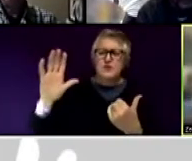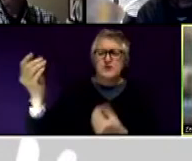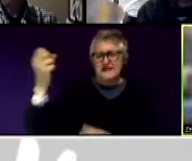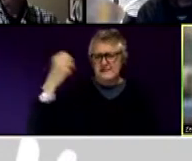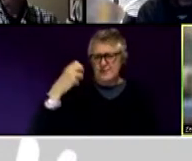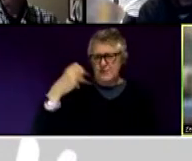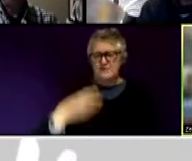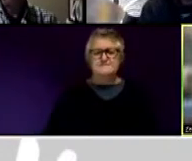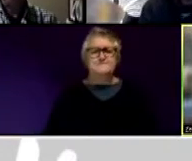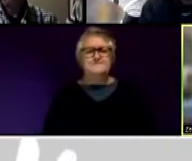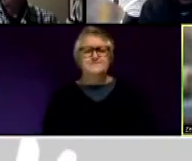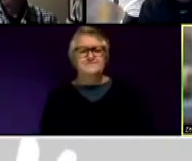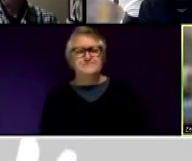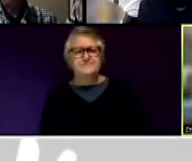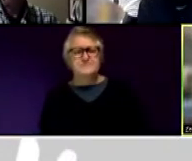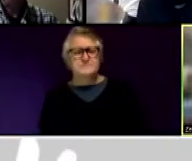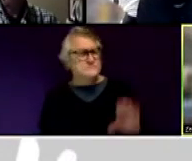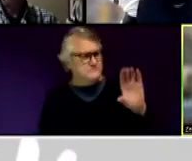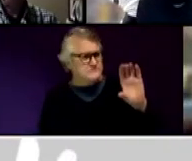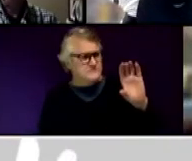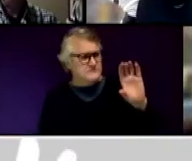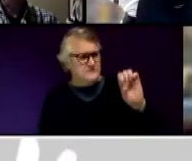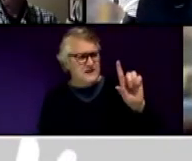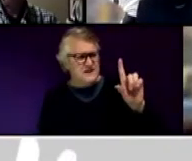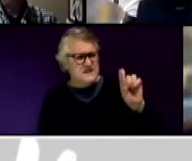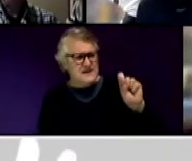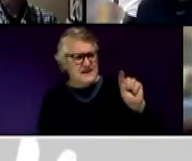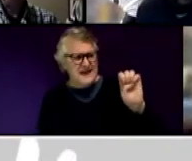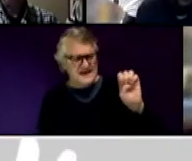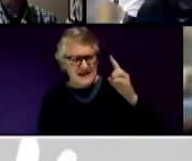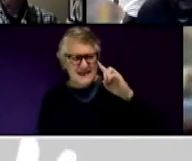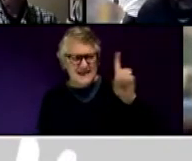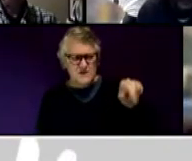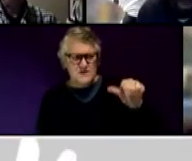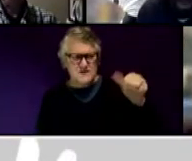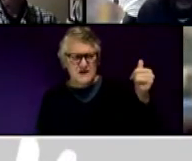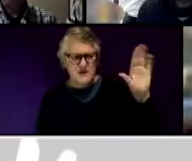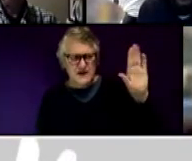Celeste, I thought there was another hand up besides. Besides Amy?